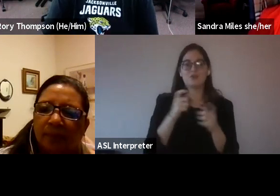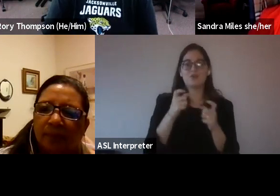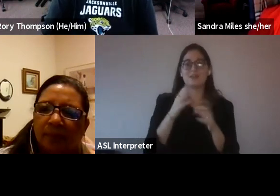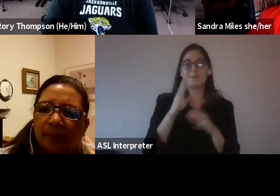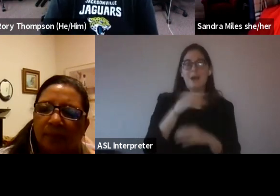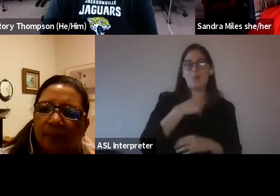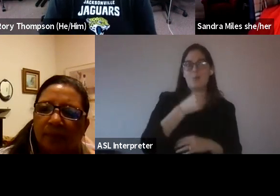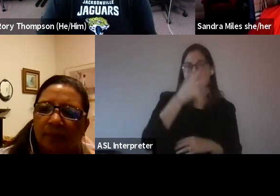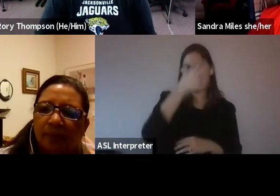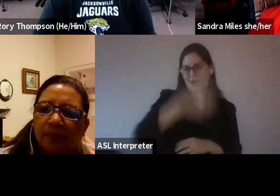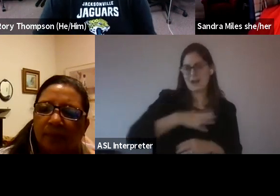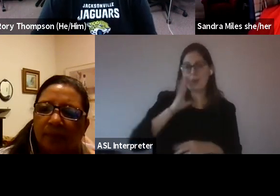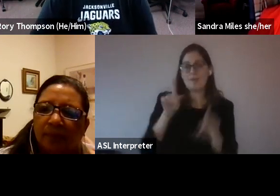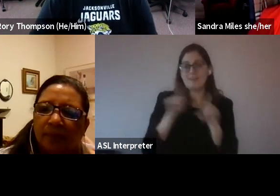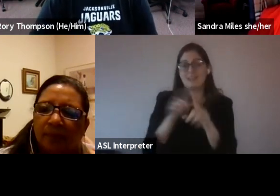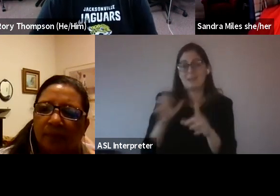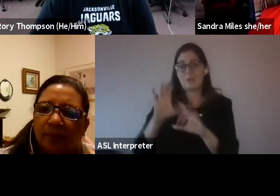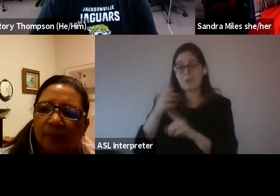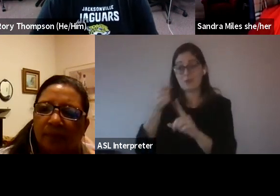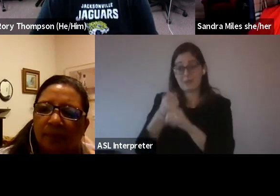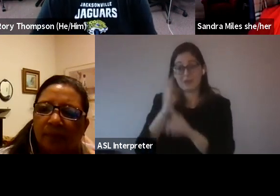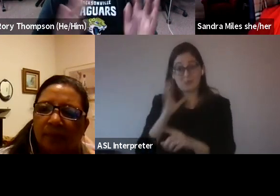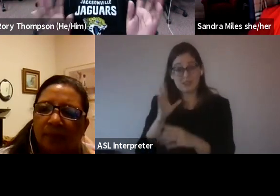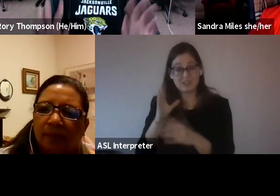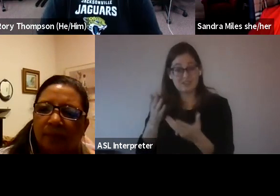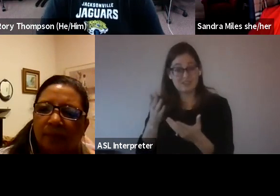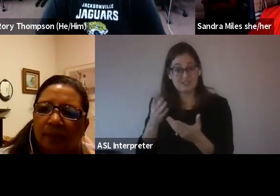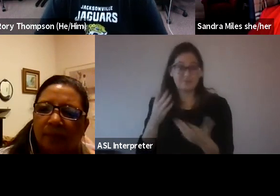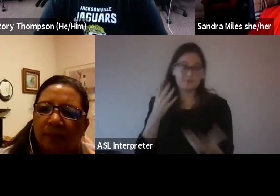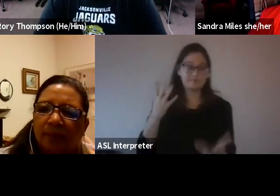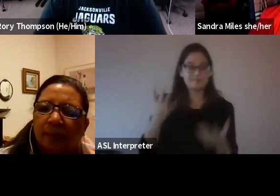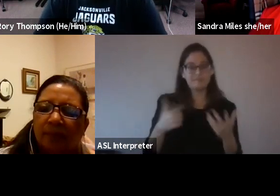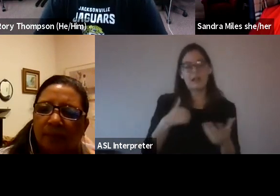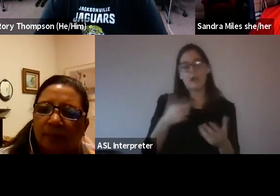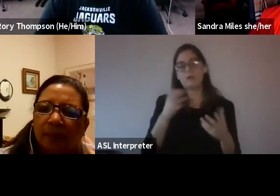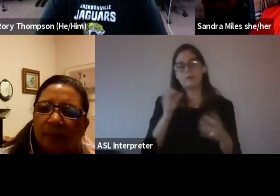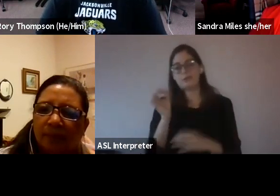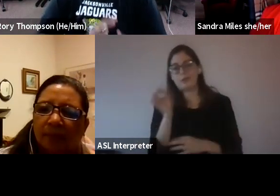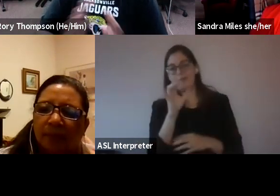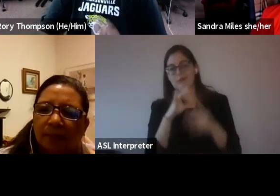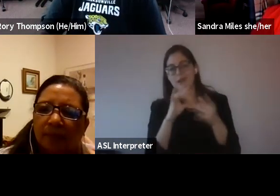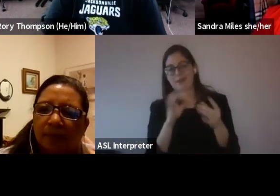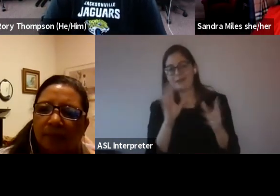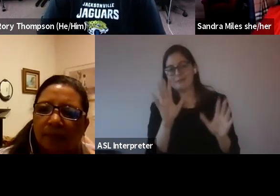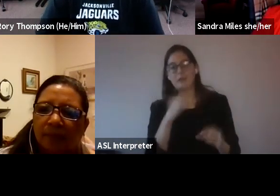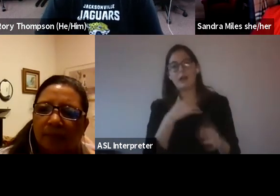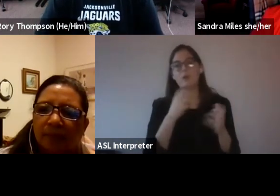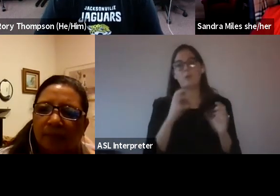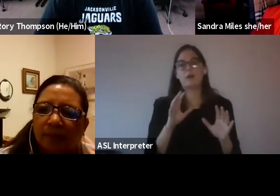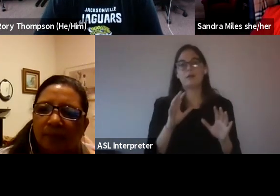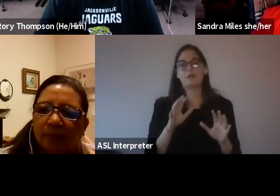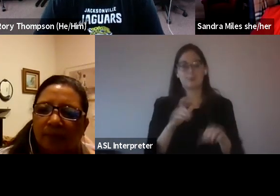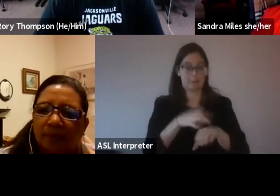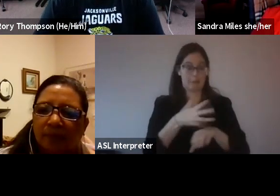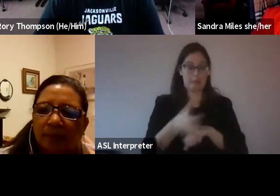it did when it dropped? And so I just wanted to throw that kind of comment out there. I don't wanna, you know, make our time go